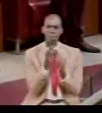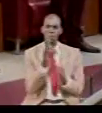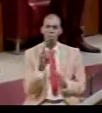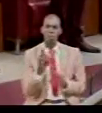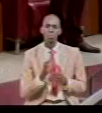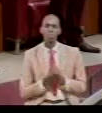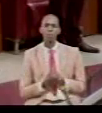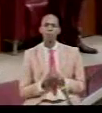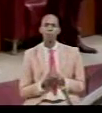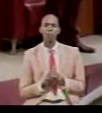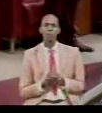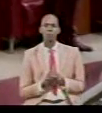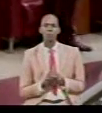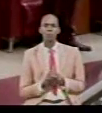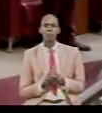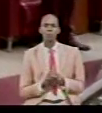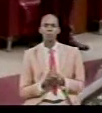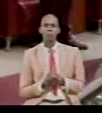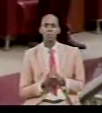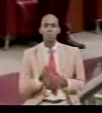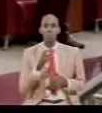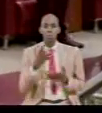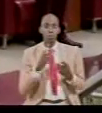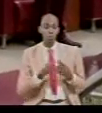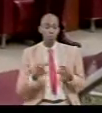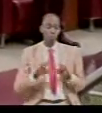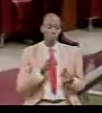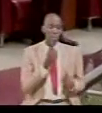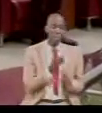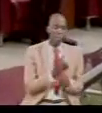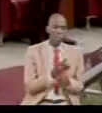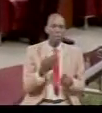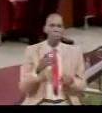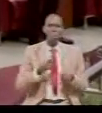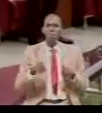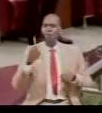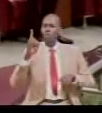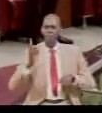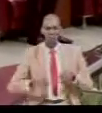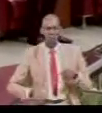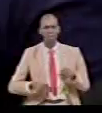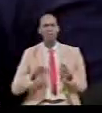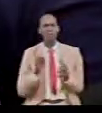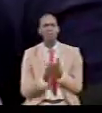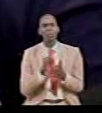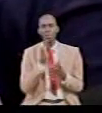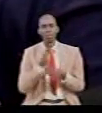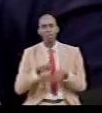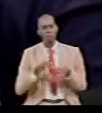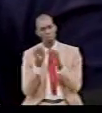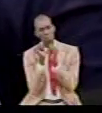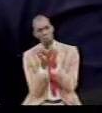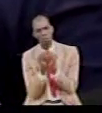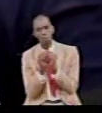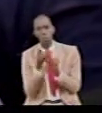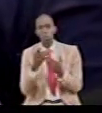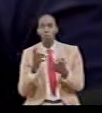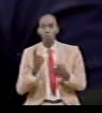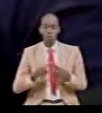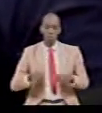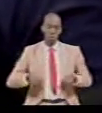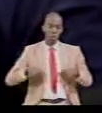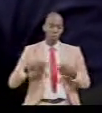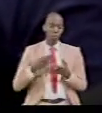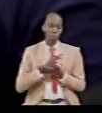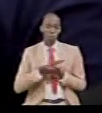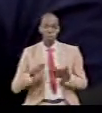You want to do right, you cannot, that's bondage. You want to live righteous, you cannot,